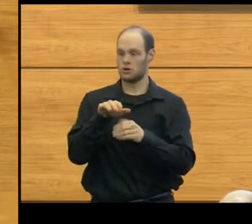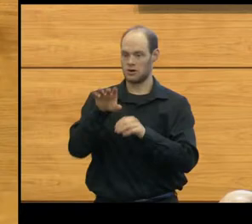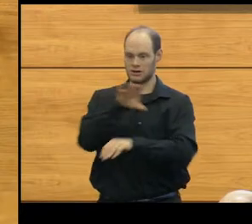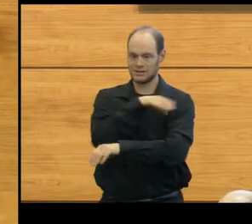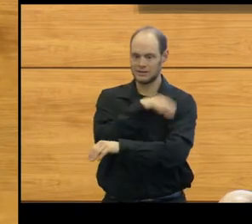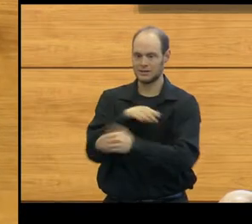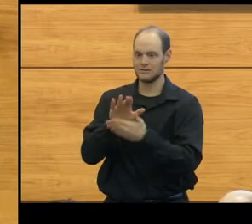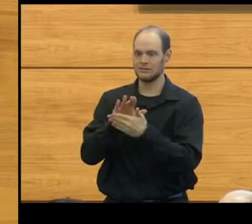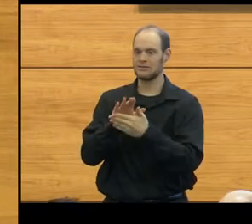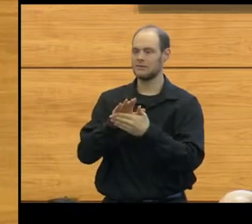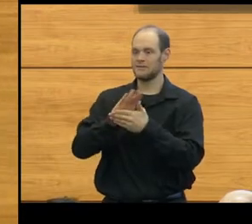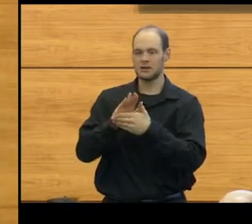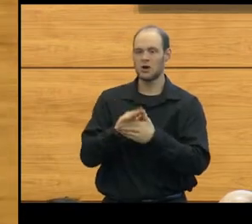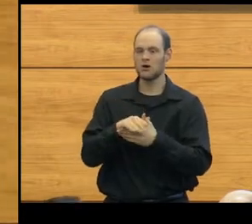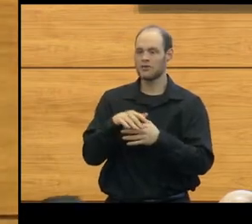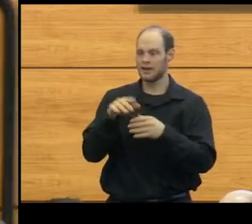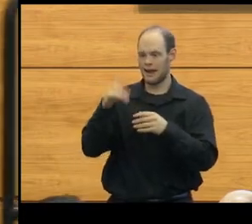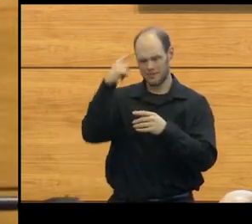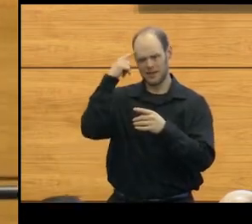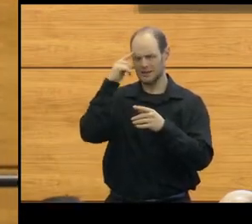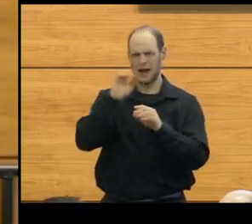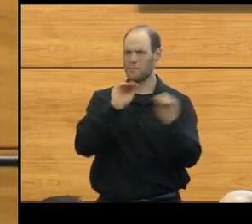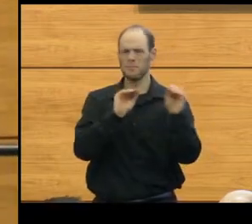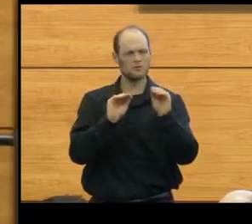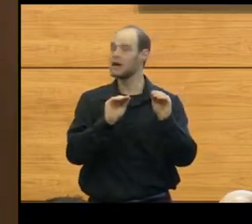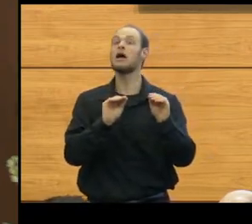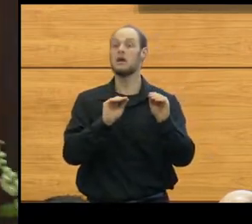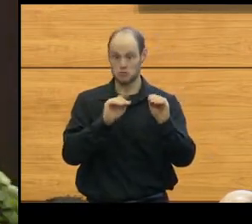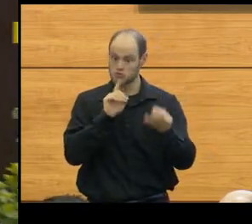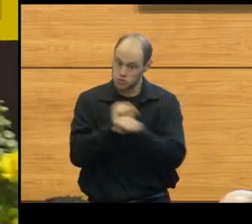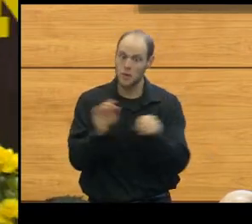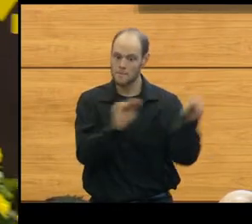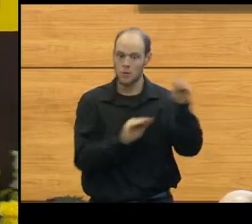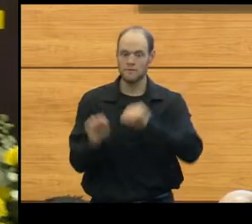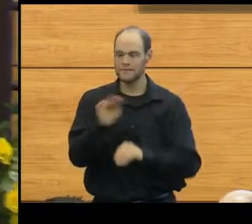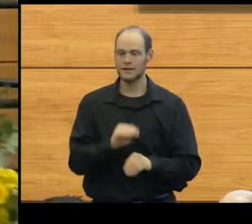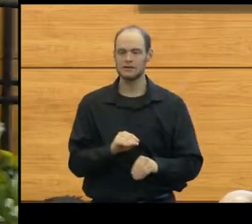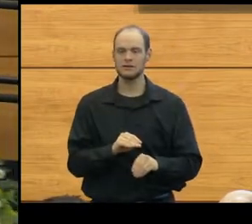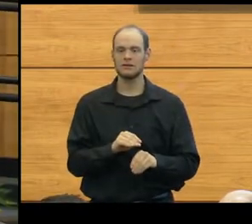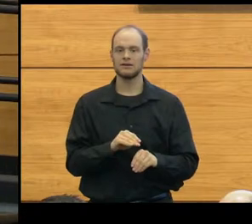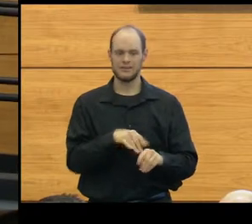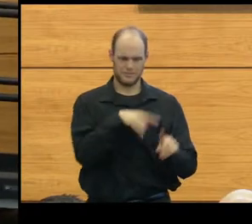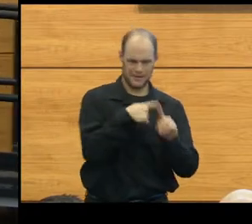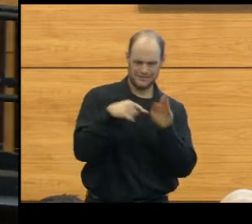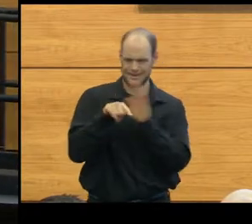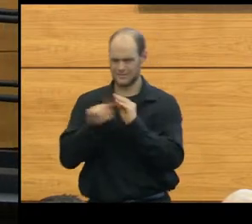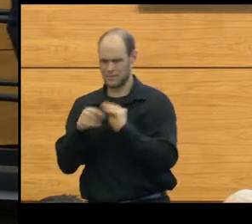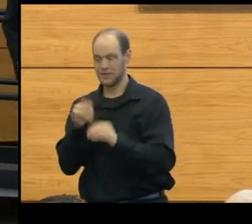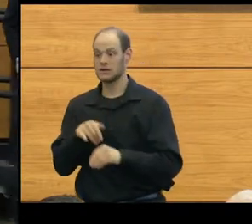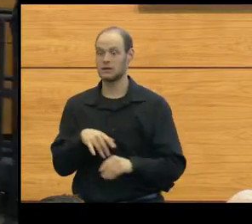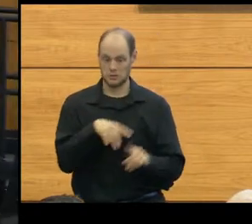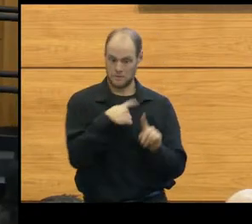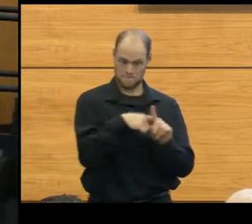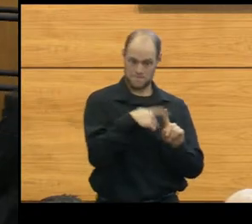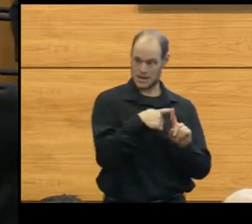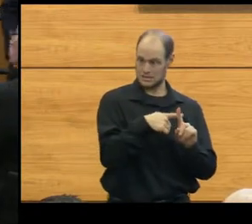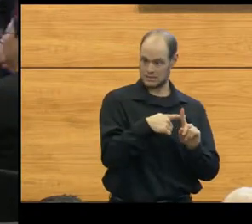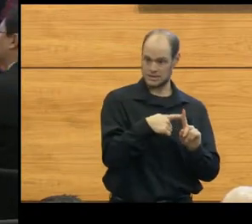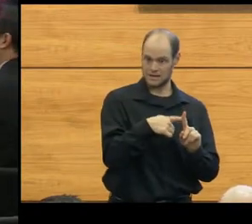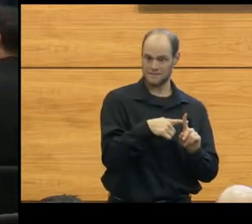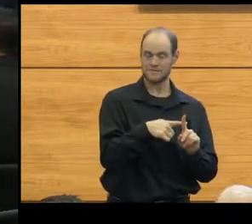much things were moving around. Could you talk a little bit about that, the good and the bad of that, please? The good of it is